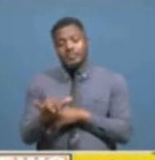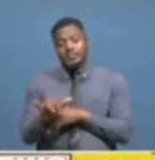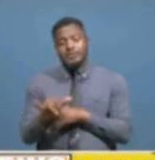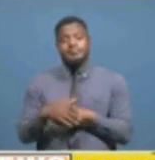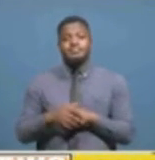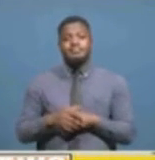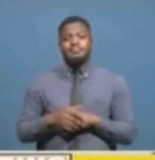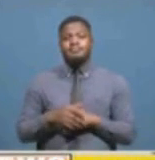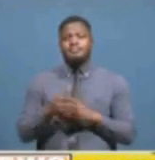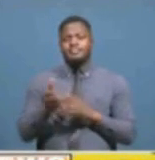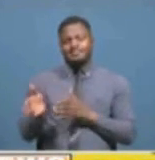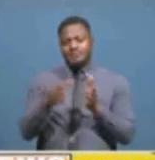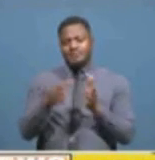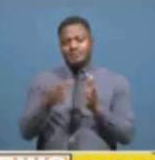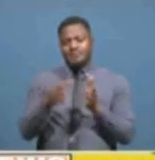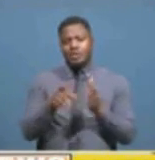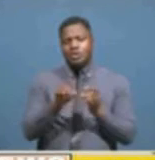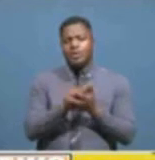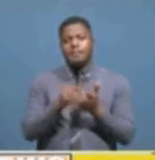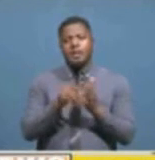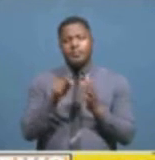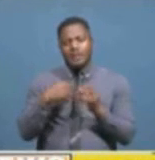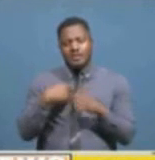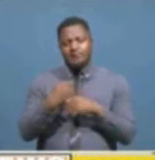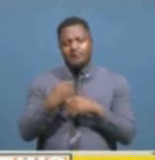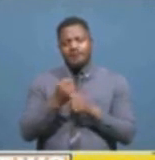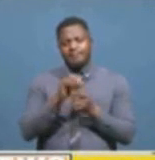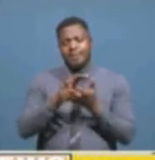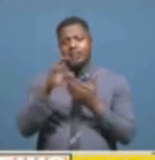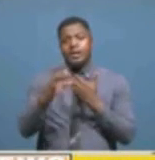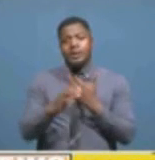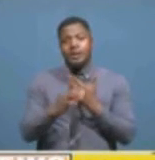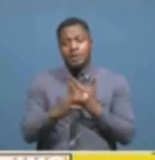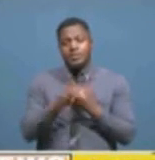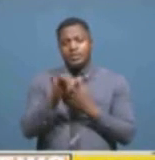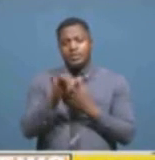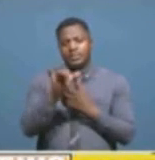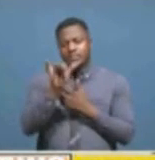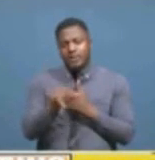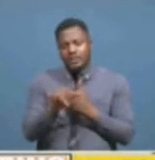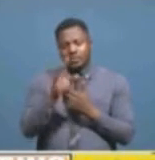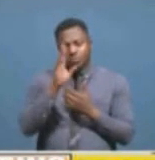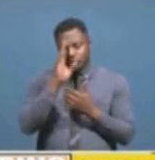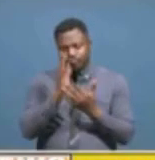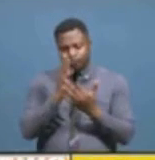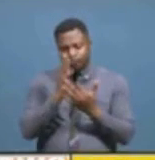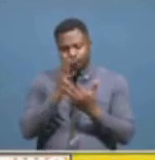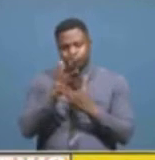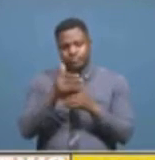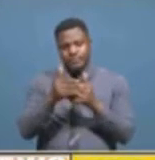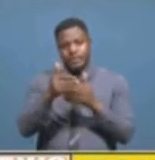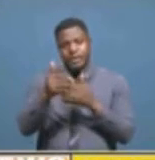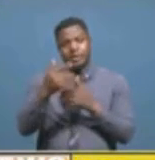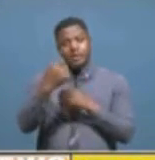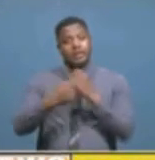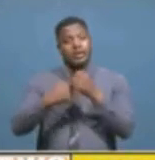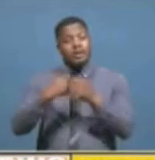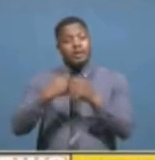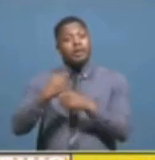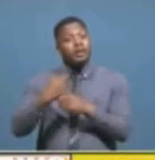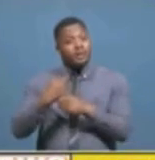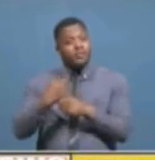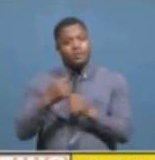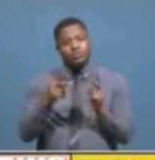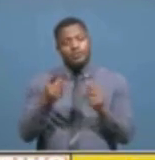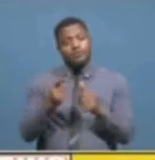And to do that means you have to draw a calendar that transits beyond a year. So for